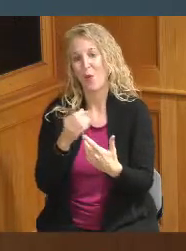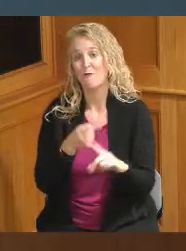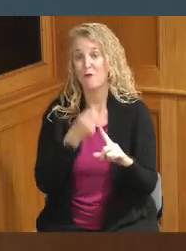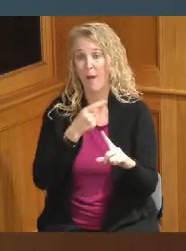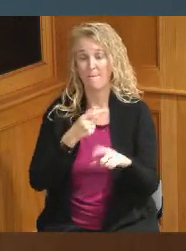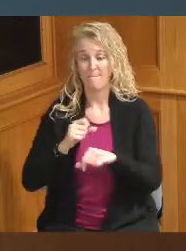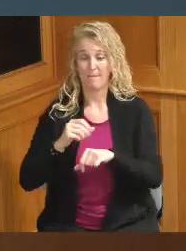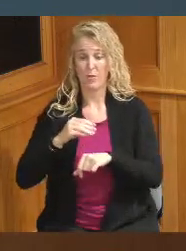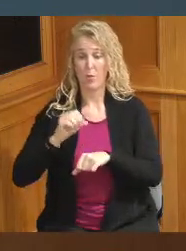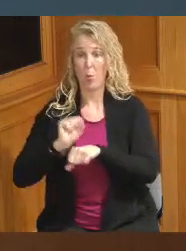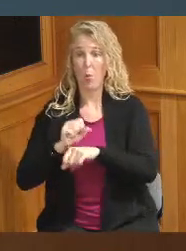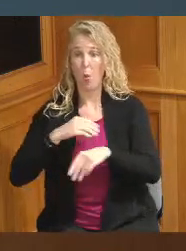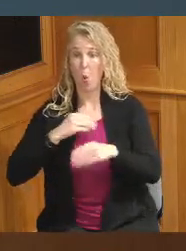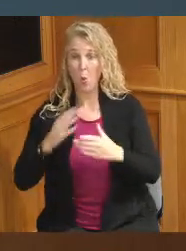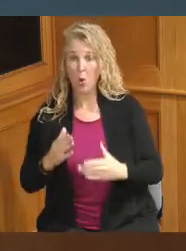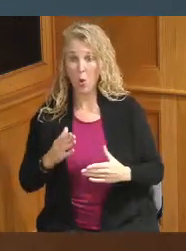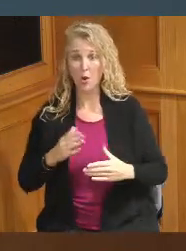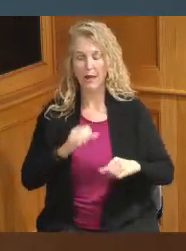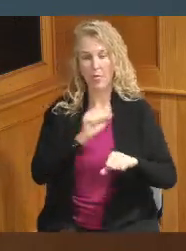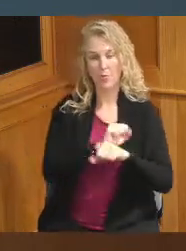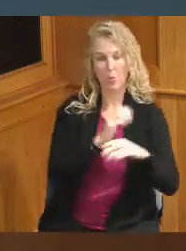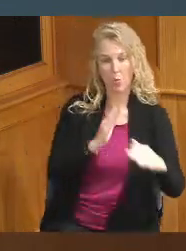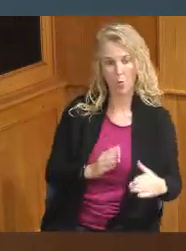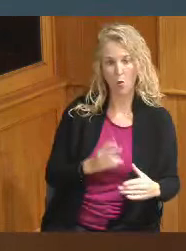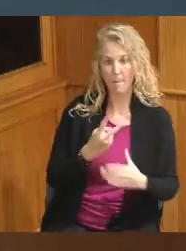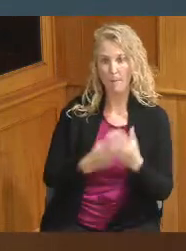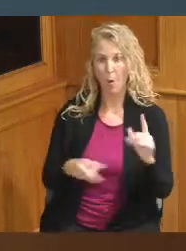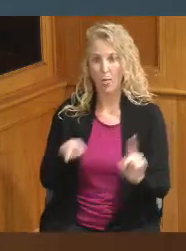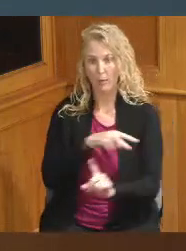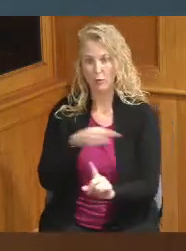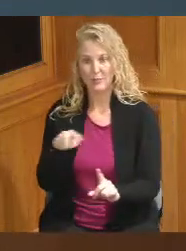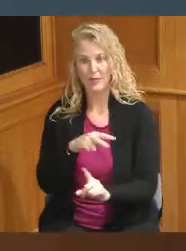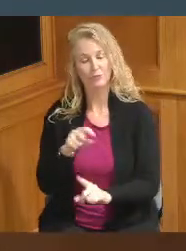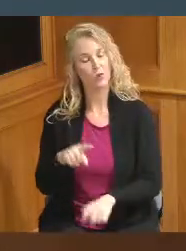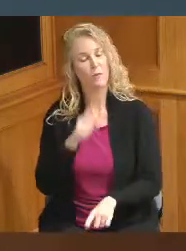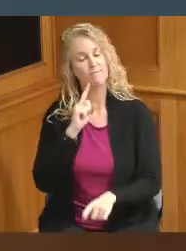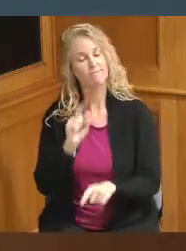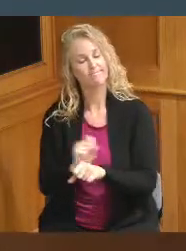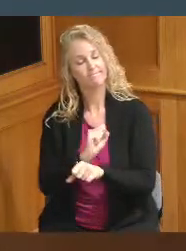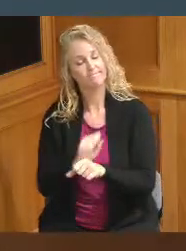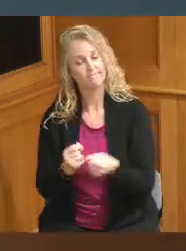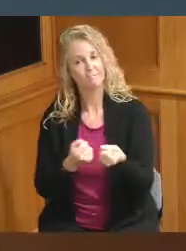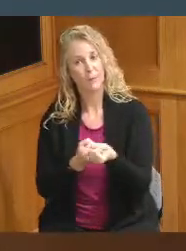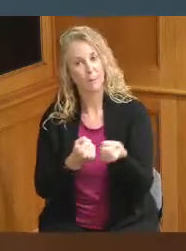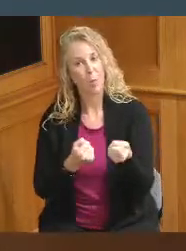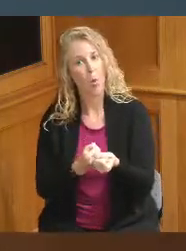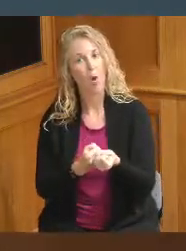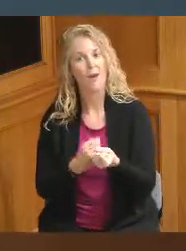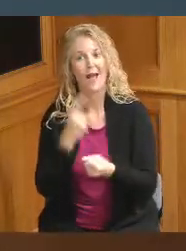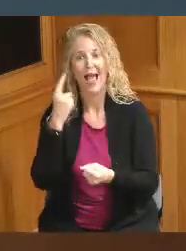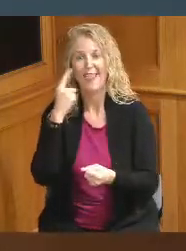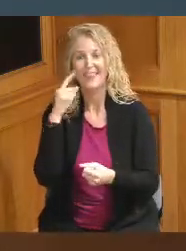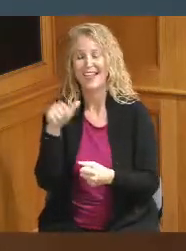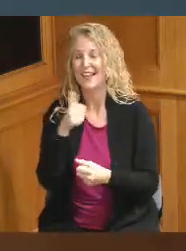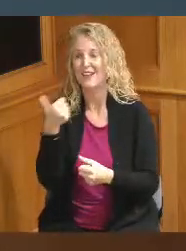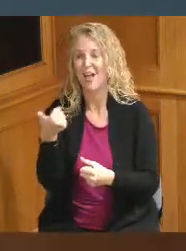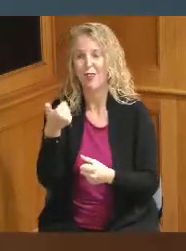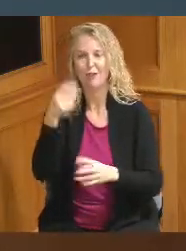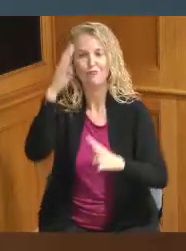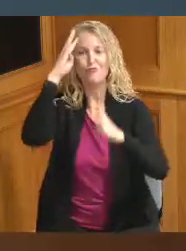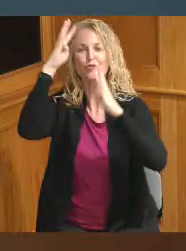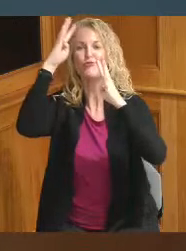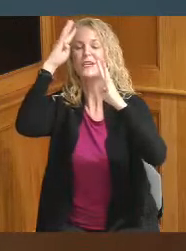employer side and the employee side. So I definitely support this as well. I think it's another innovative